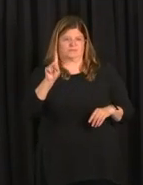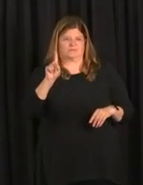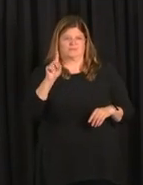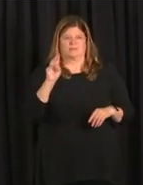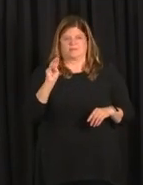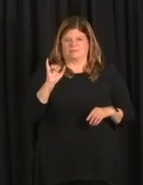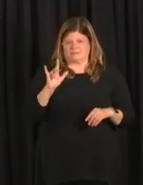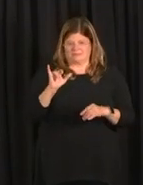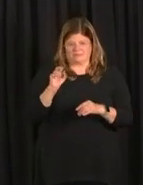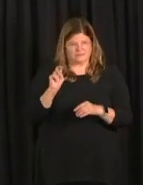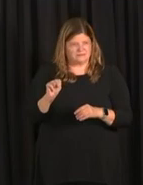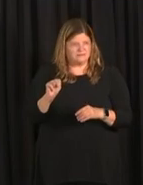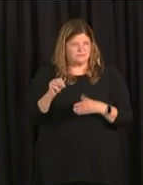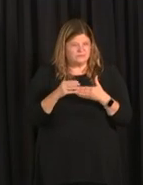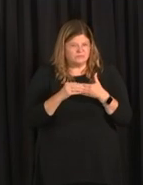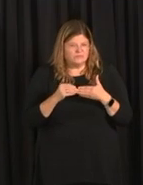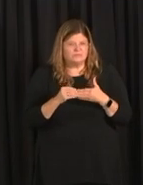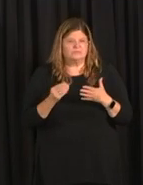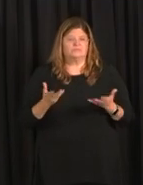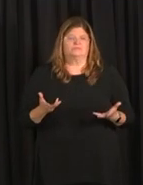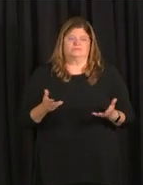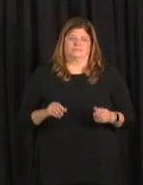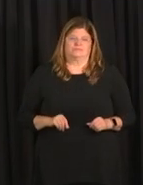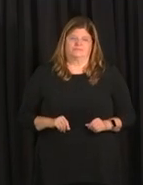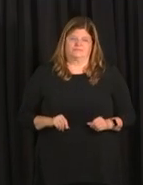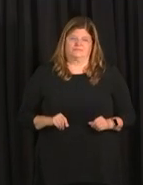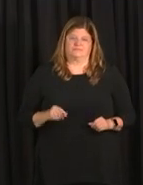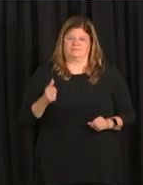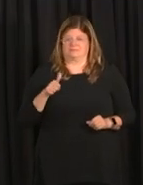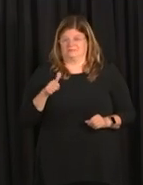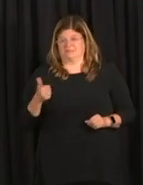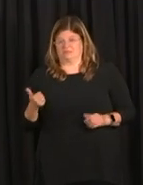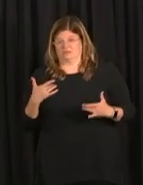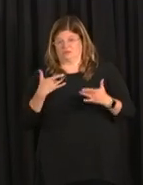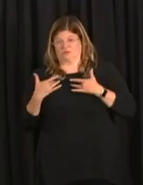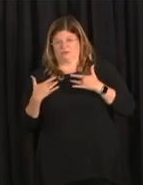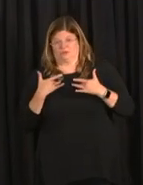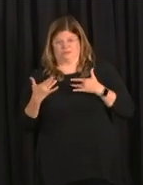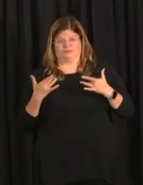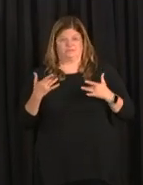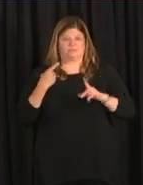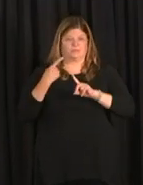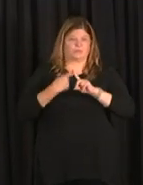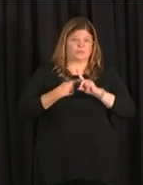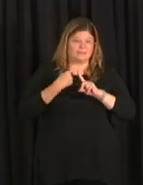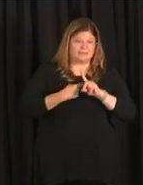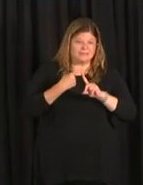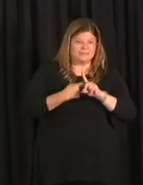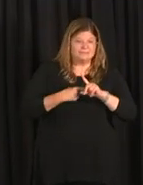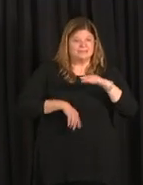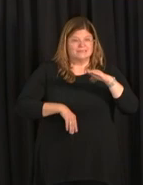A couple of measures concerning evictions and rent control, one of which would,